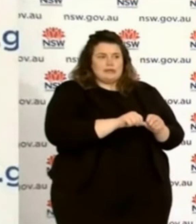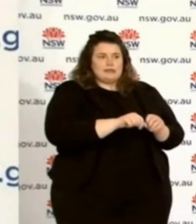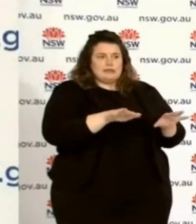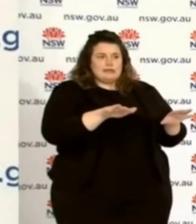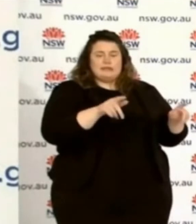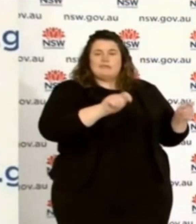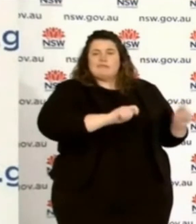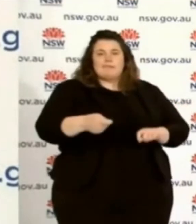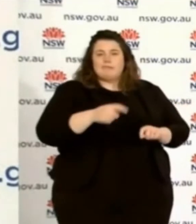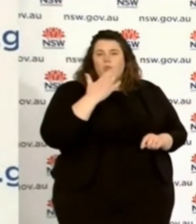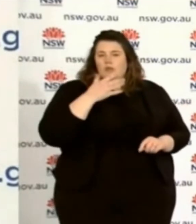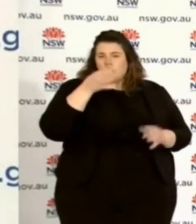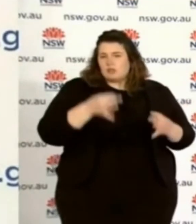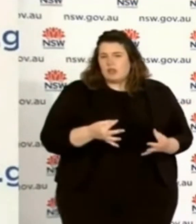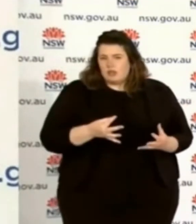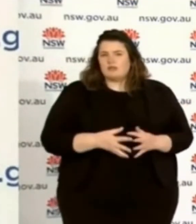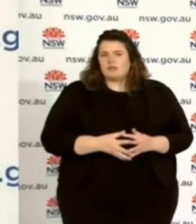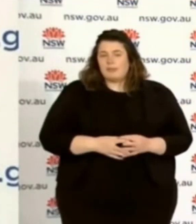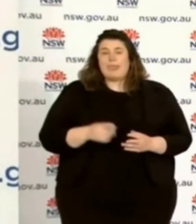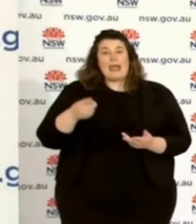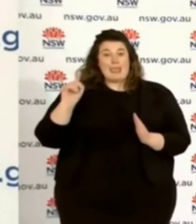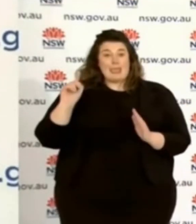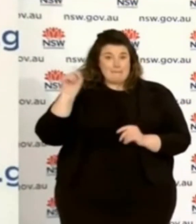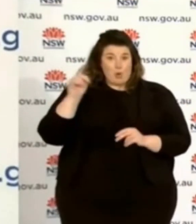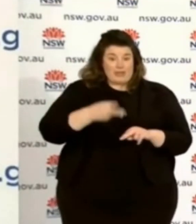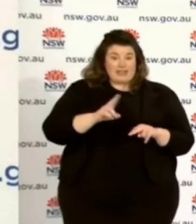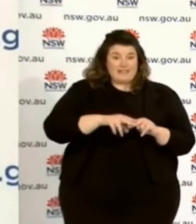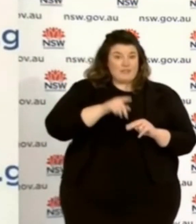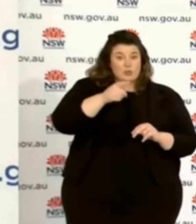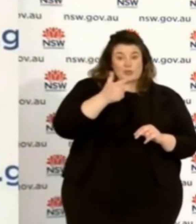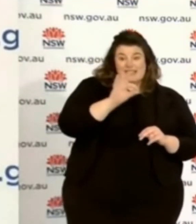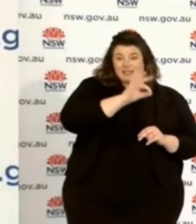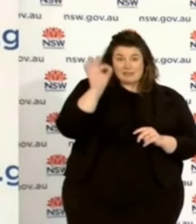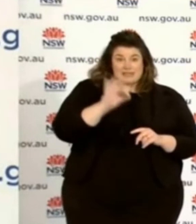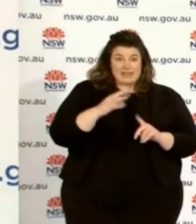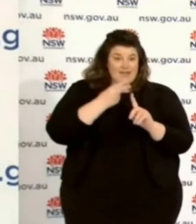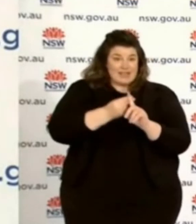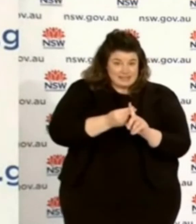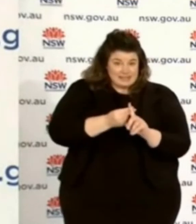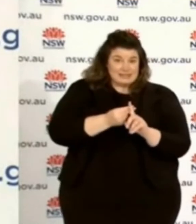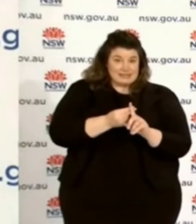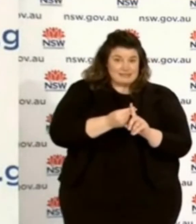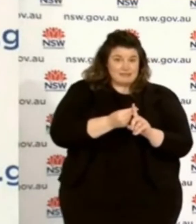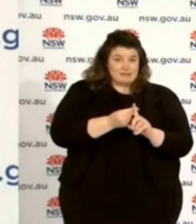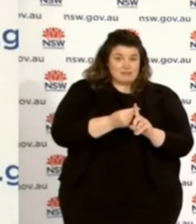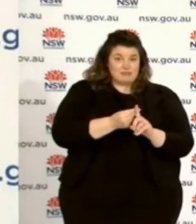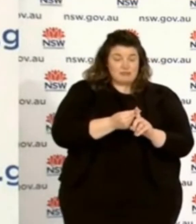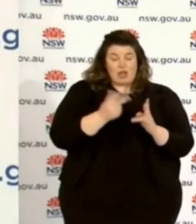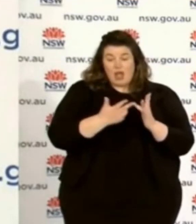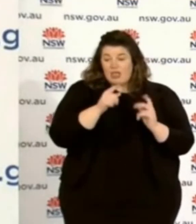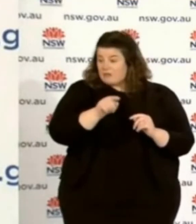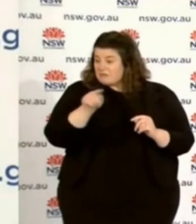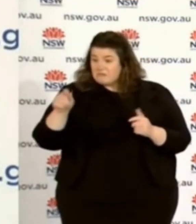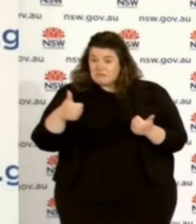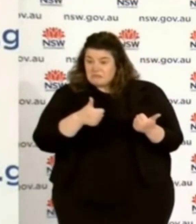comes to the microphone, but just to be clear, at the moment, if you are 70% vaccinated, assuming all other things being equal and